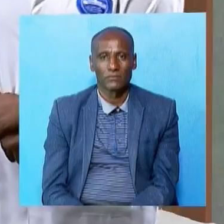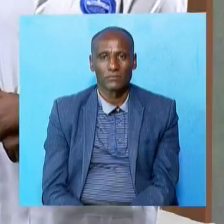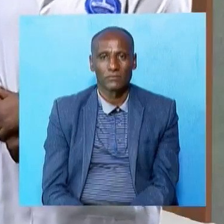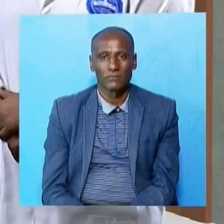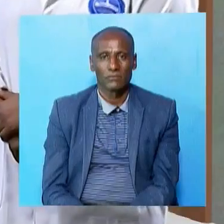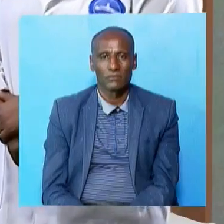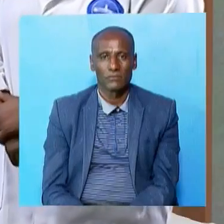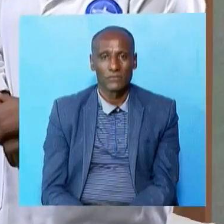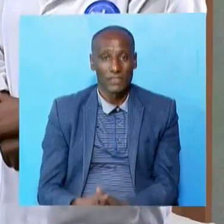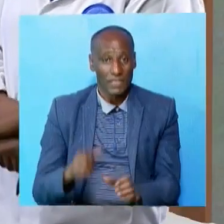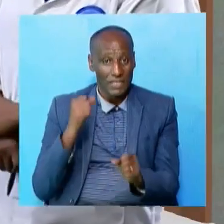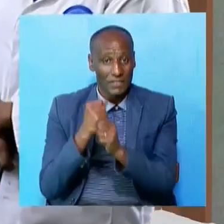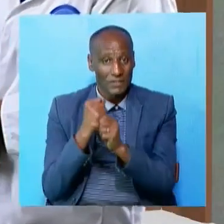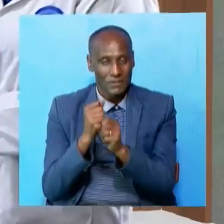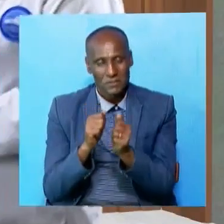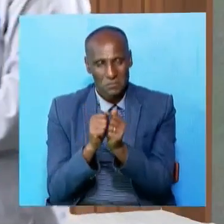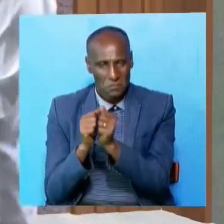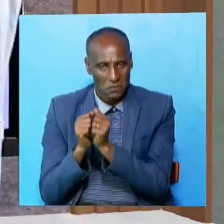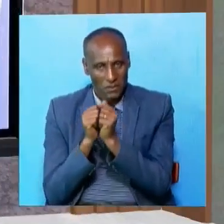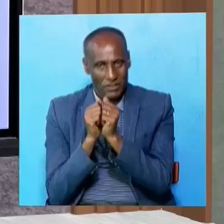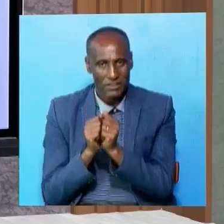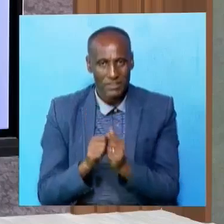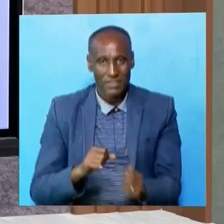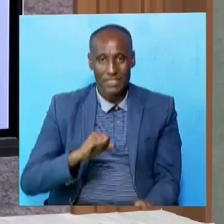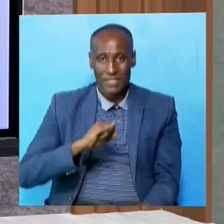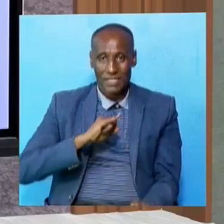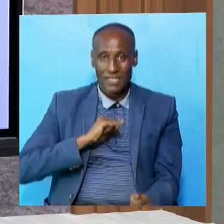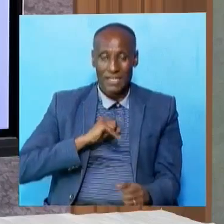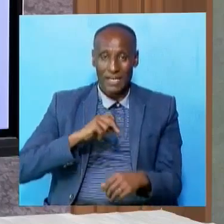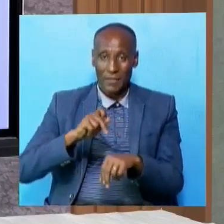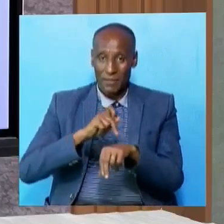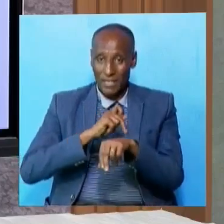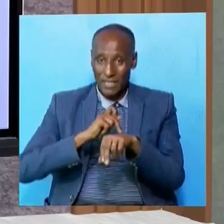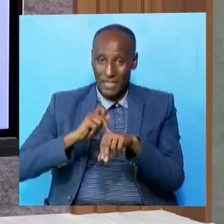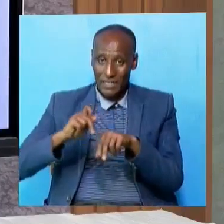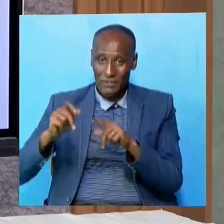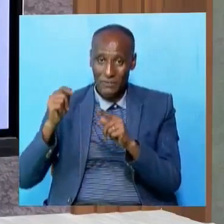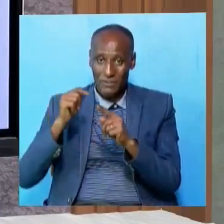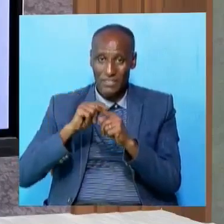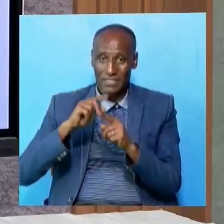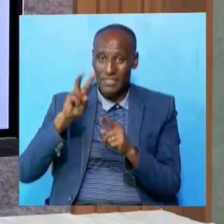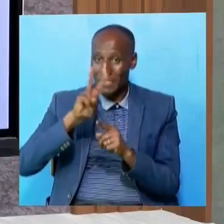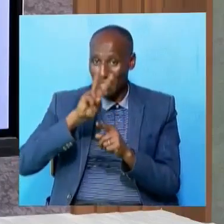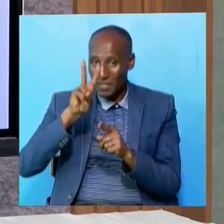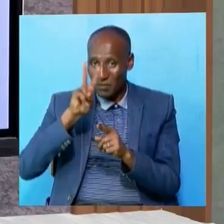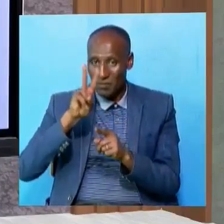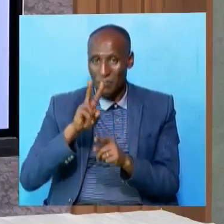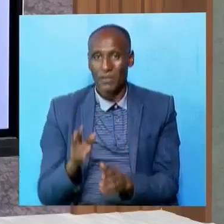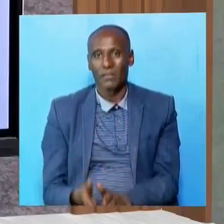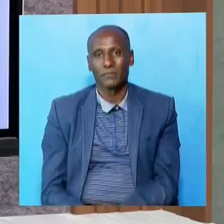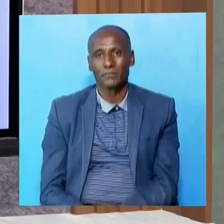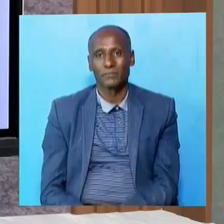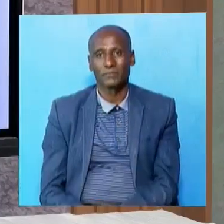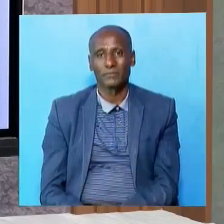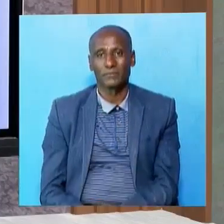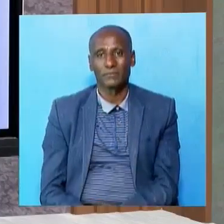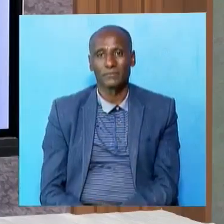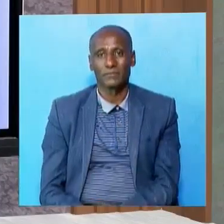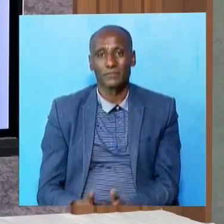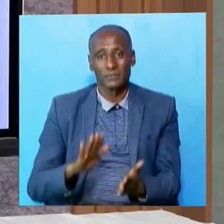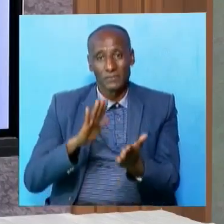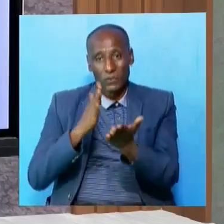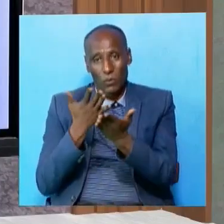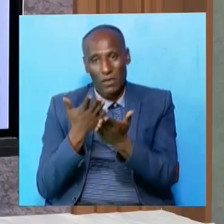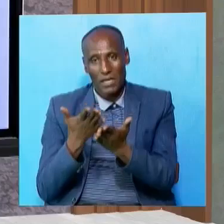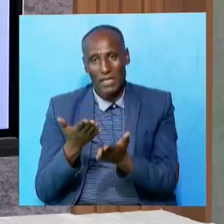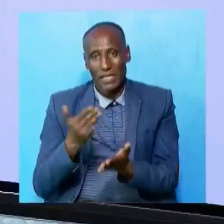Let's do it together. I blank to the cinema, arrive is our verb, while